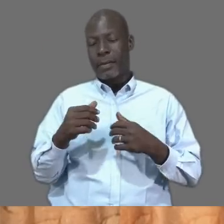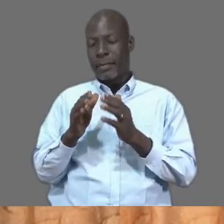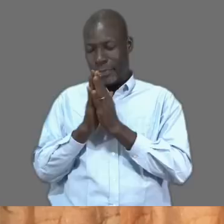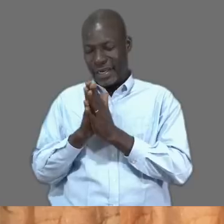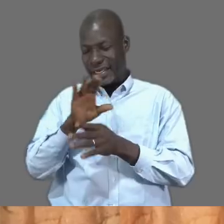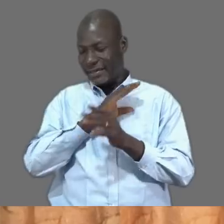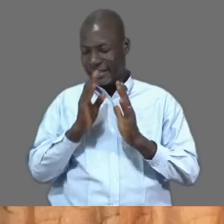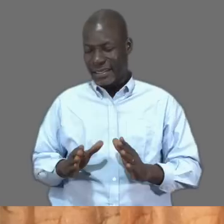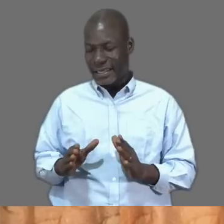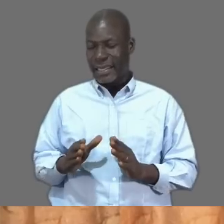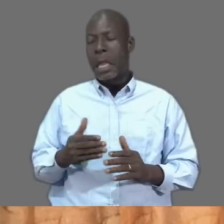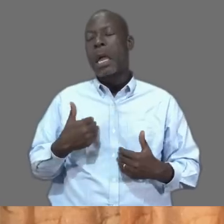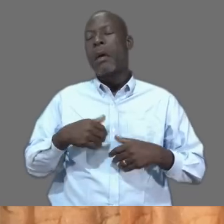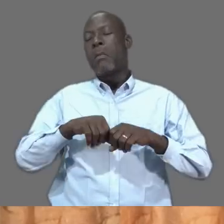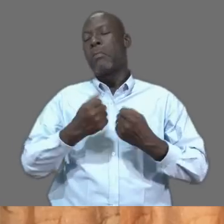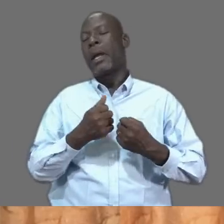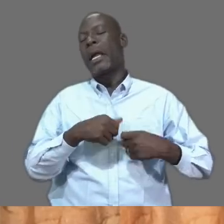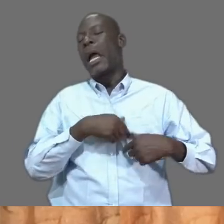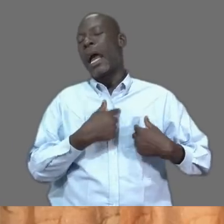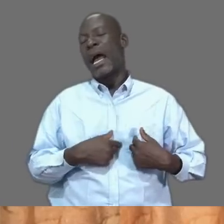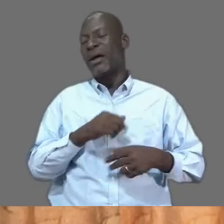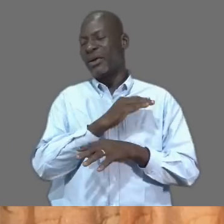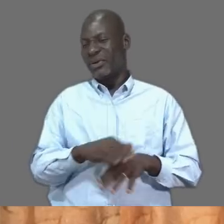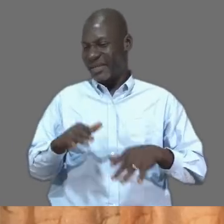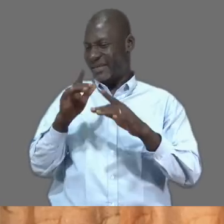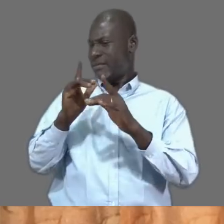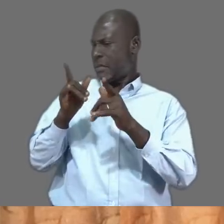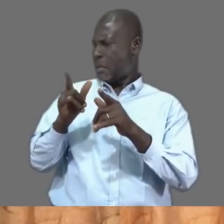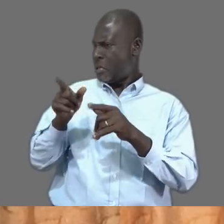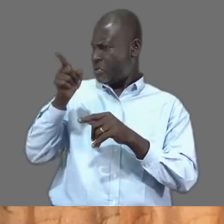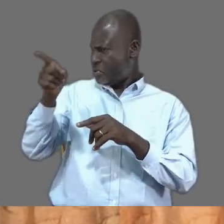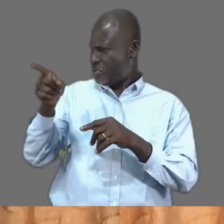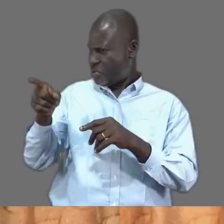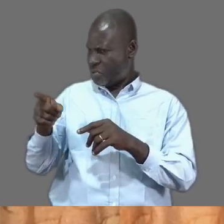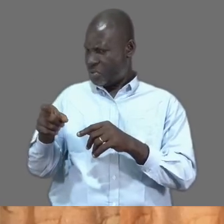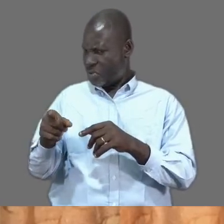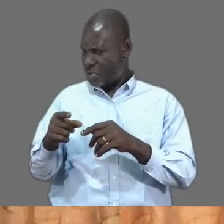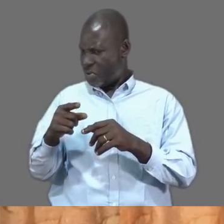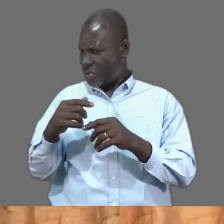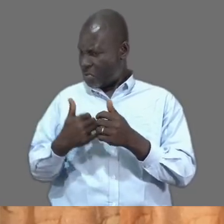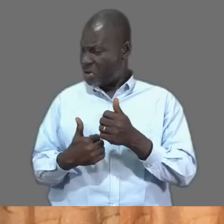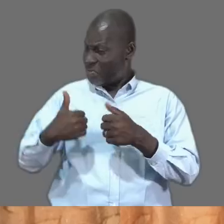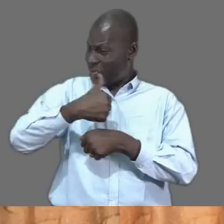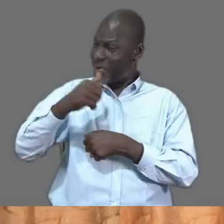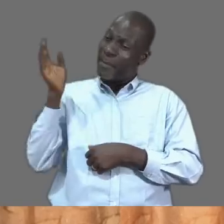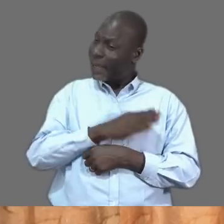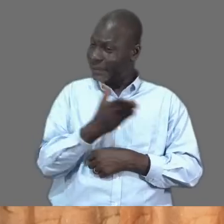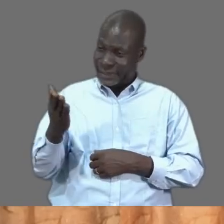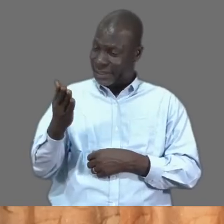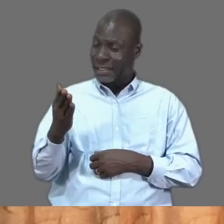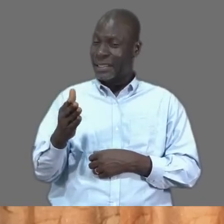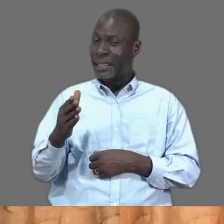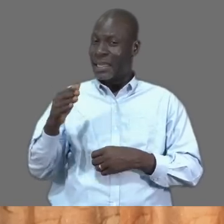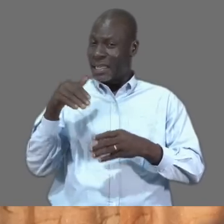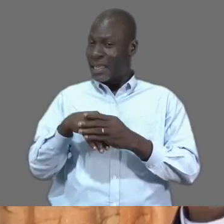into a Christopher. So when you're broken heart, ya, me and Sreno. Immorality. And I'll promote you. So be a Christian ni